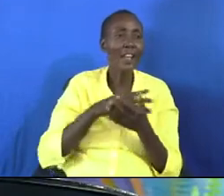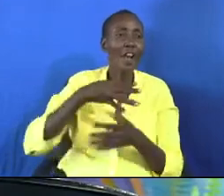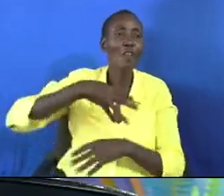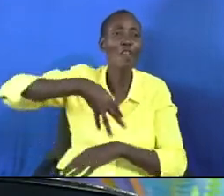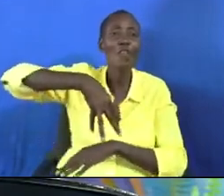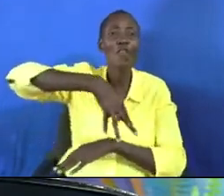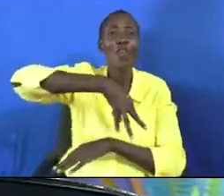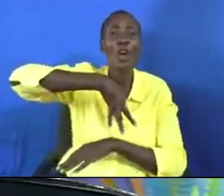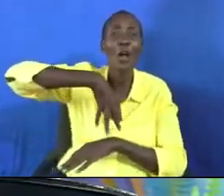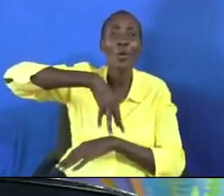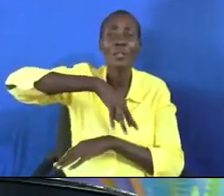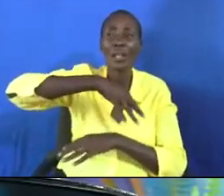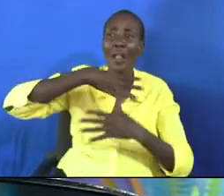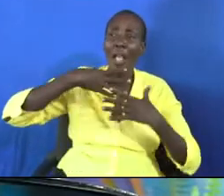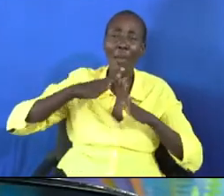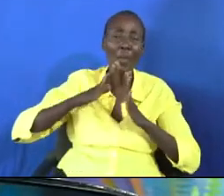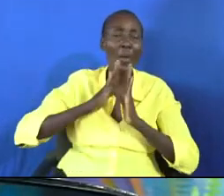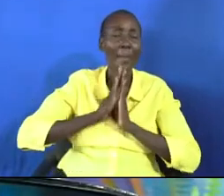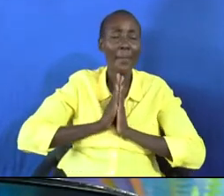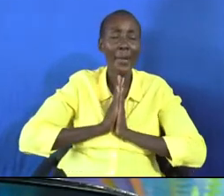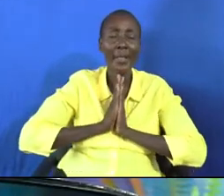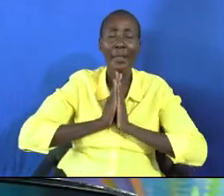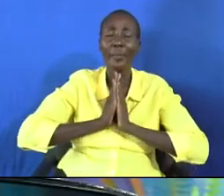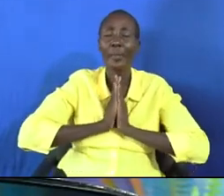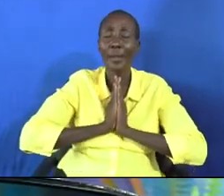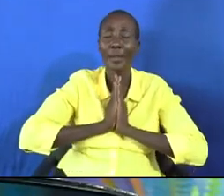4 hours, and people are just praying.